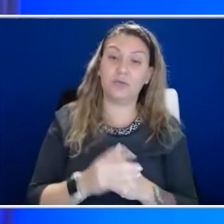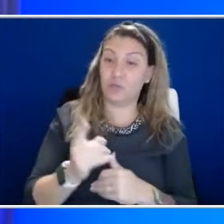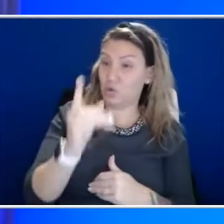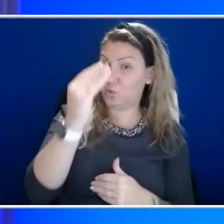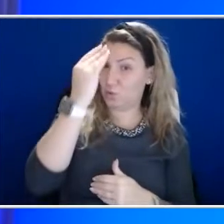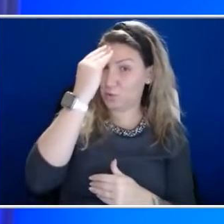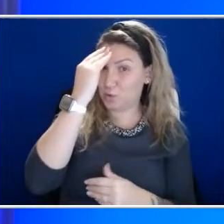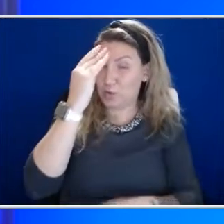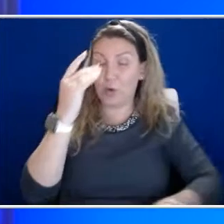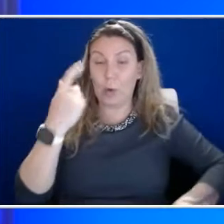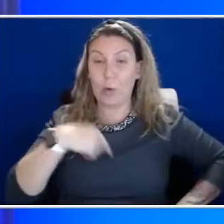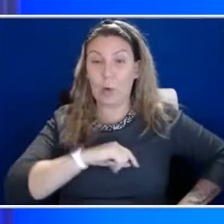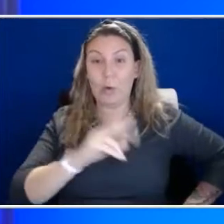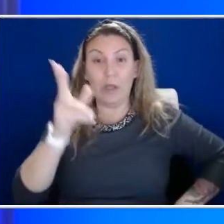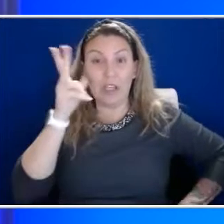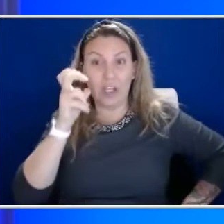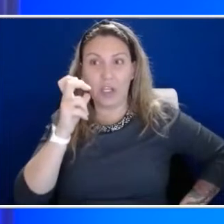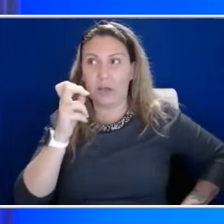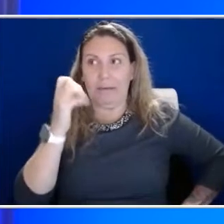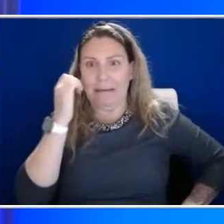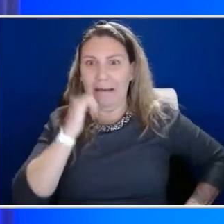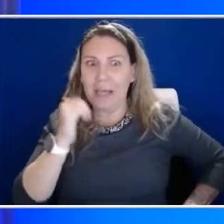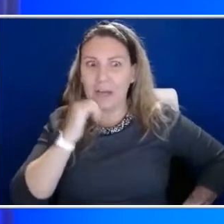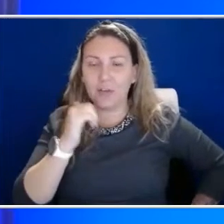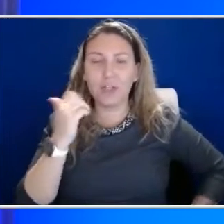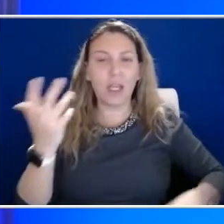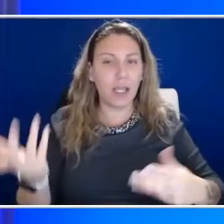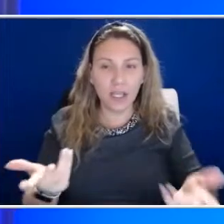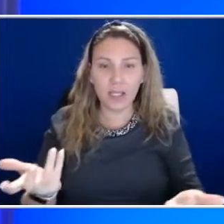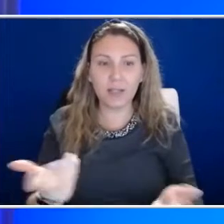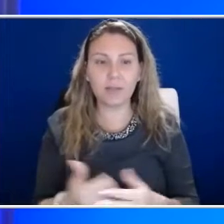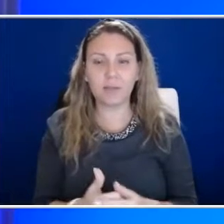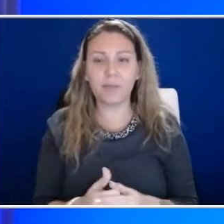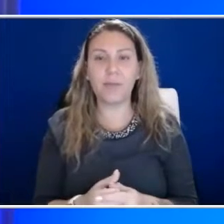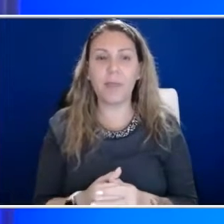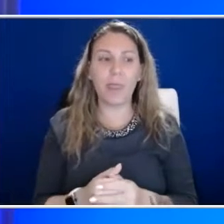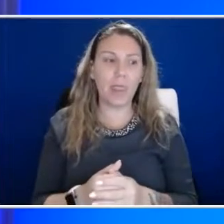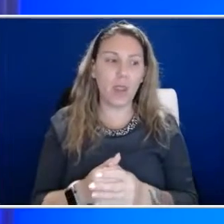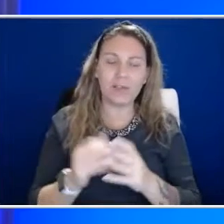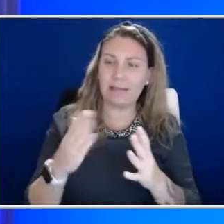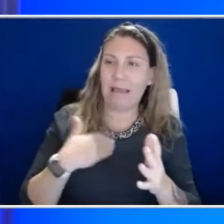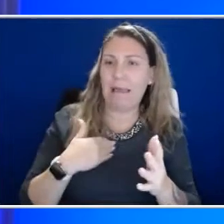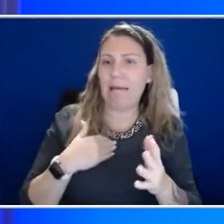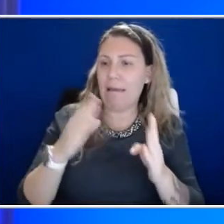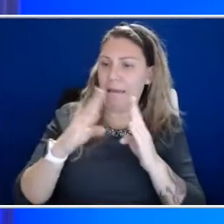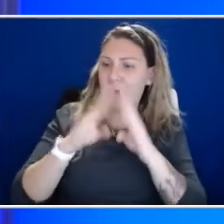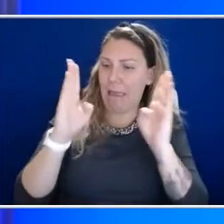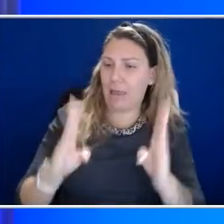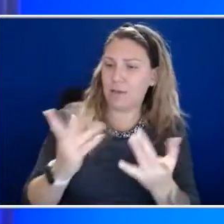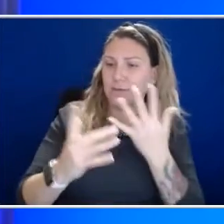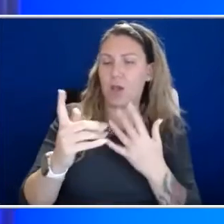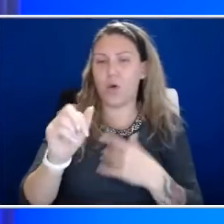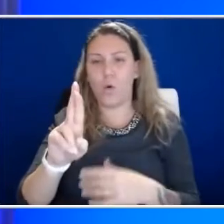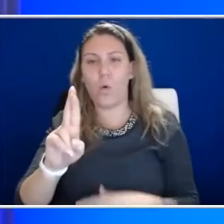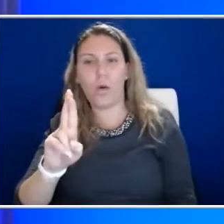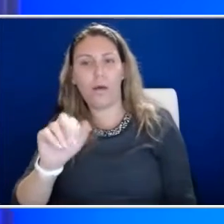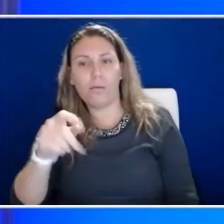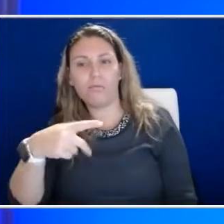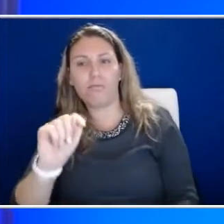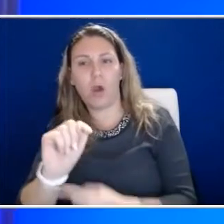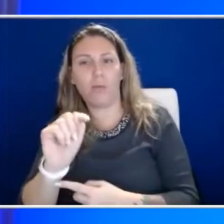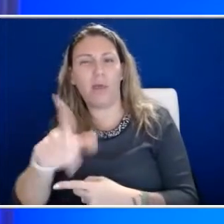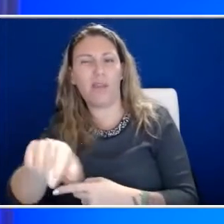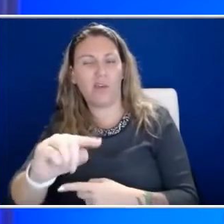hear about that almost every day, that there are kind of house fires, apartment fires, and leading to burn injuries. Those are more severe ones.